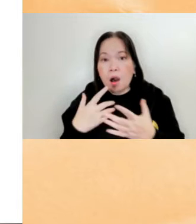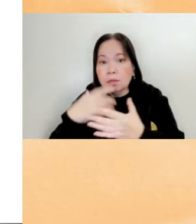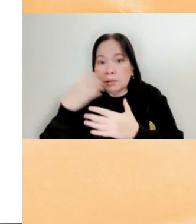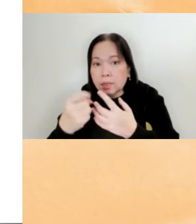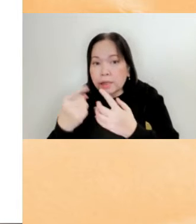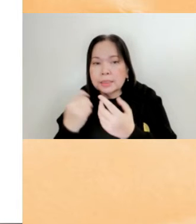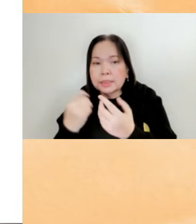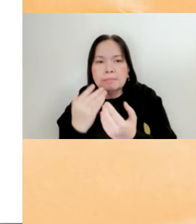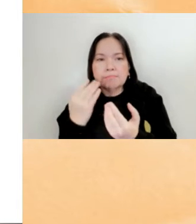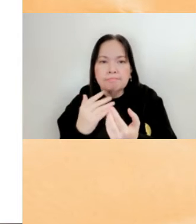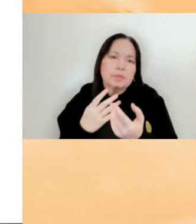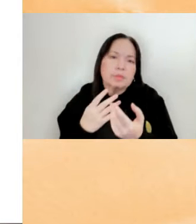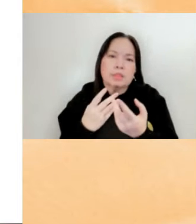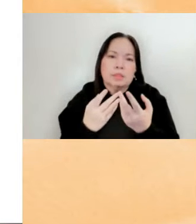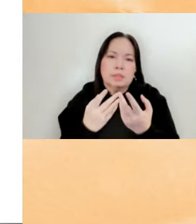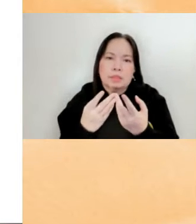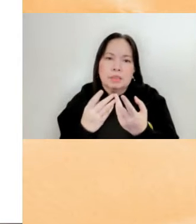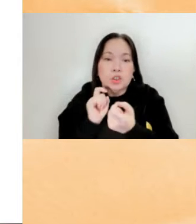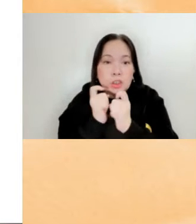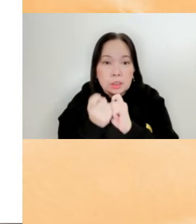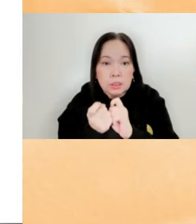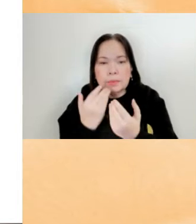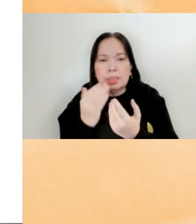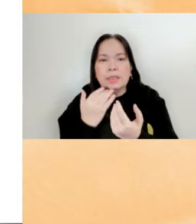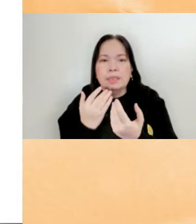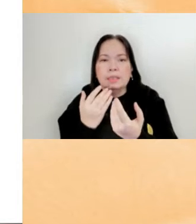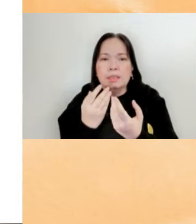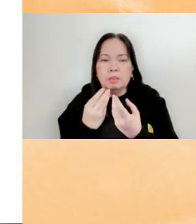targets of mental health services.